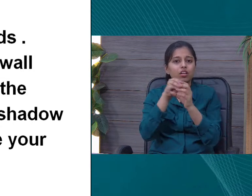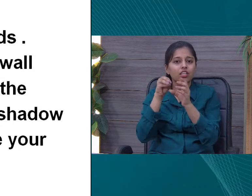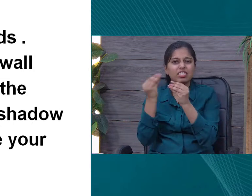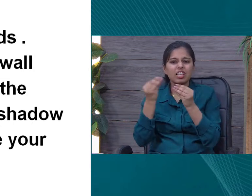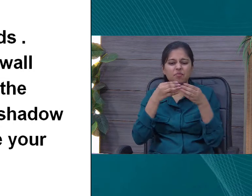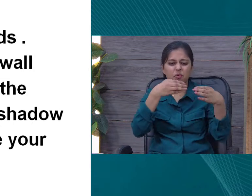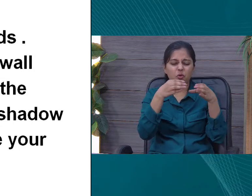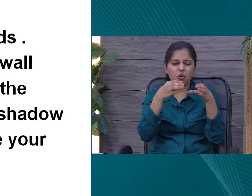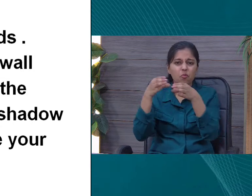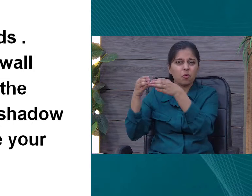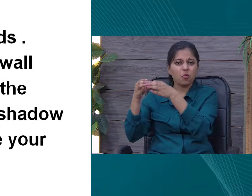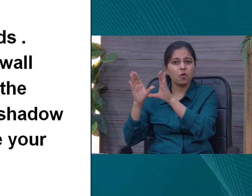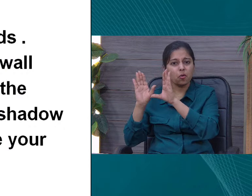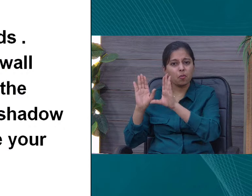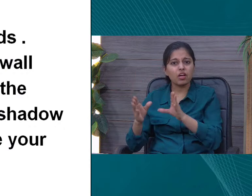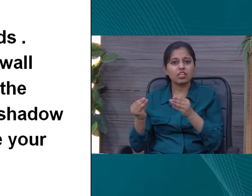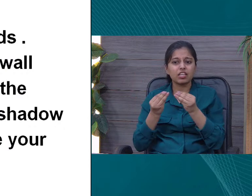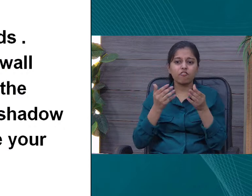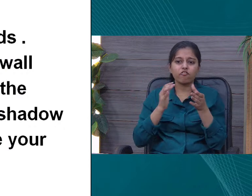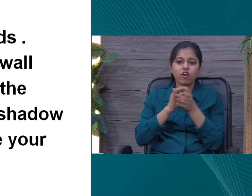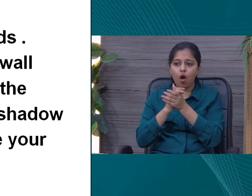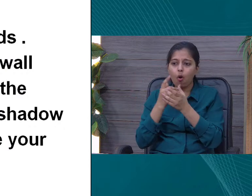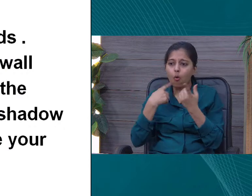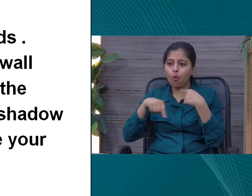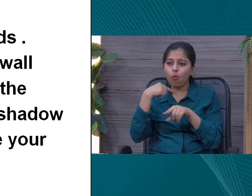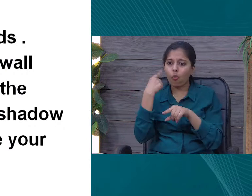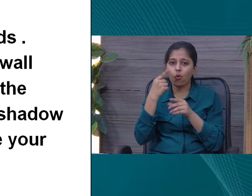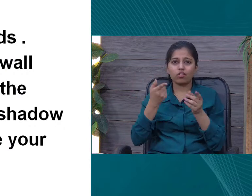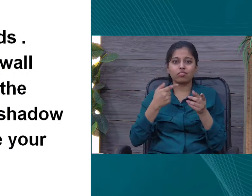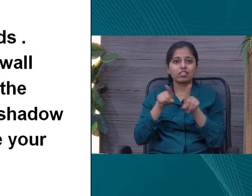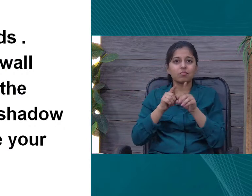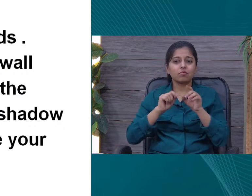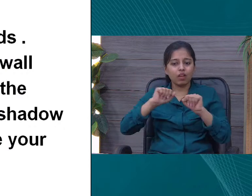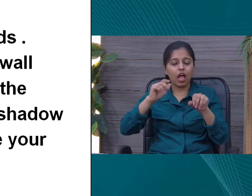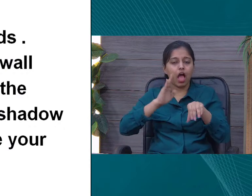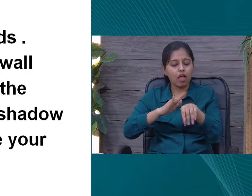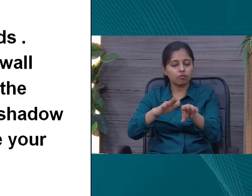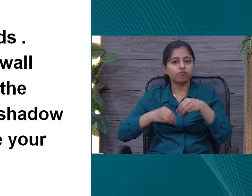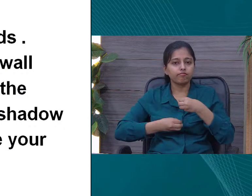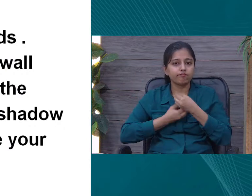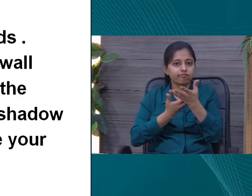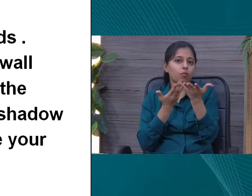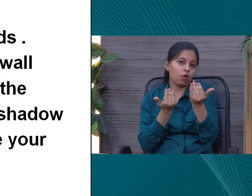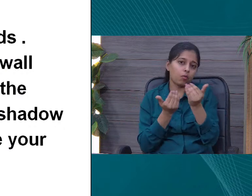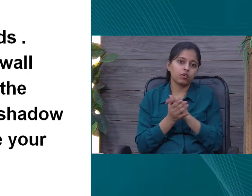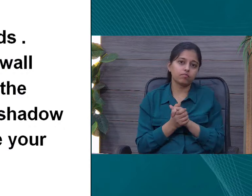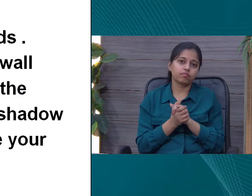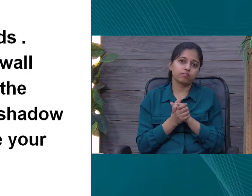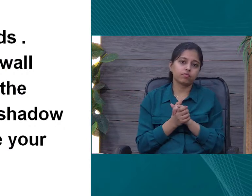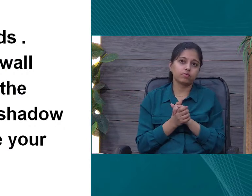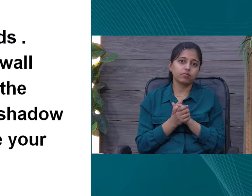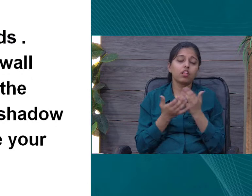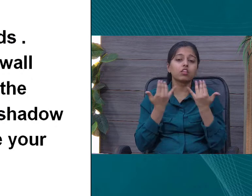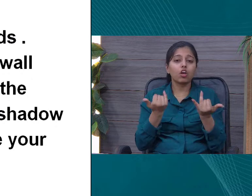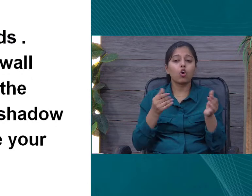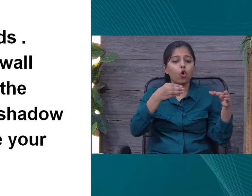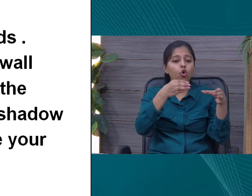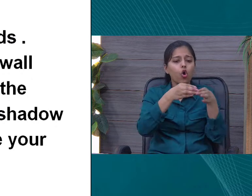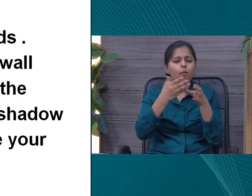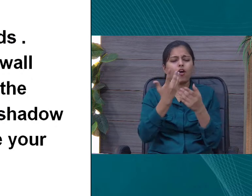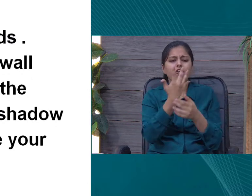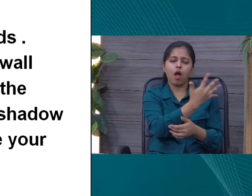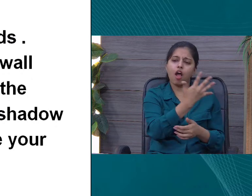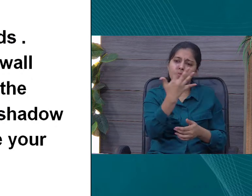certain group or certain friend who can tell them what is the experience they are having. So they can work in group of